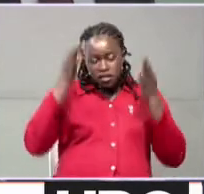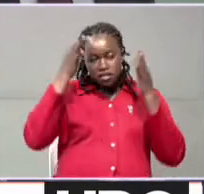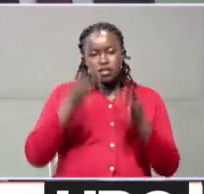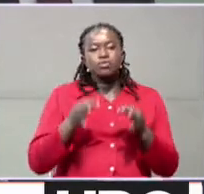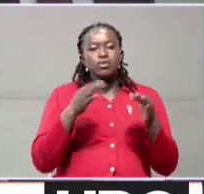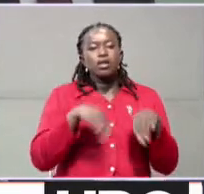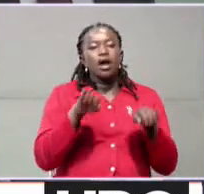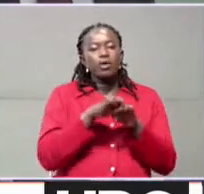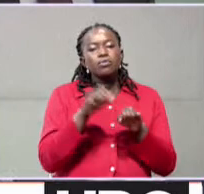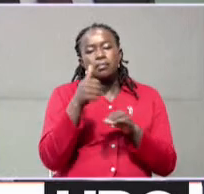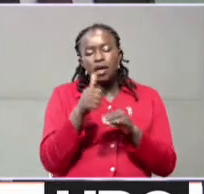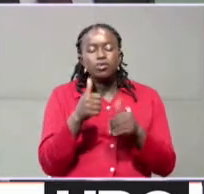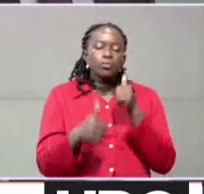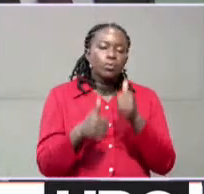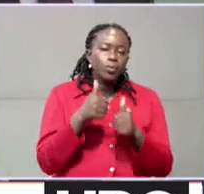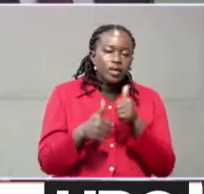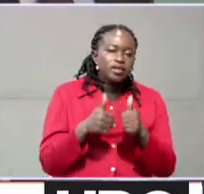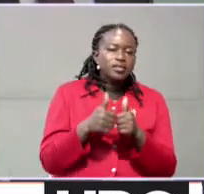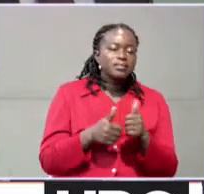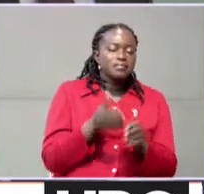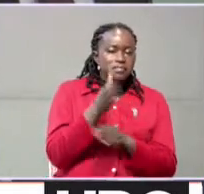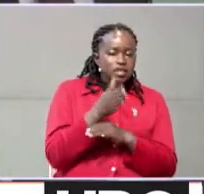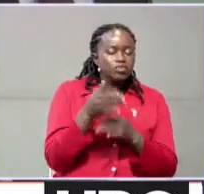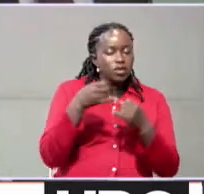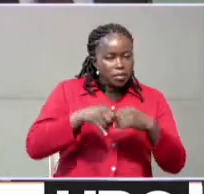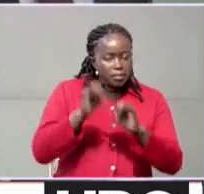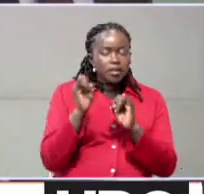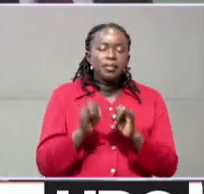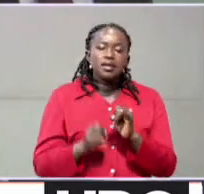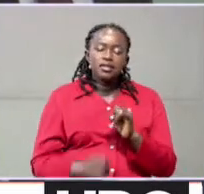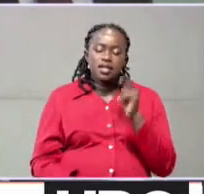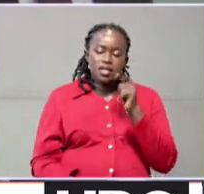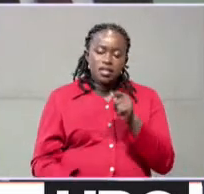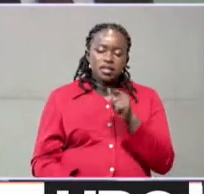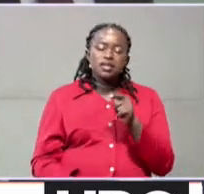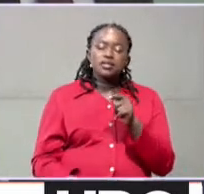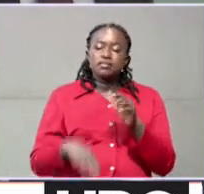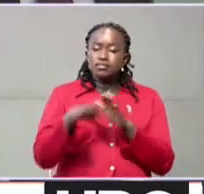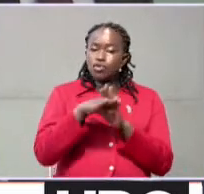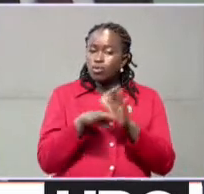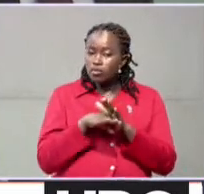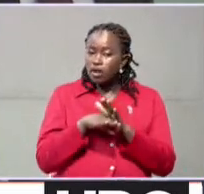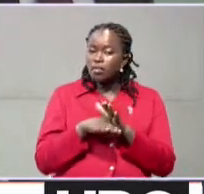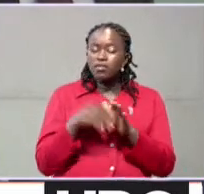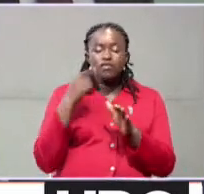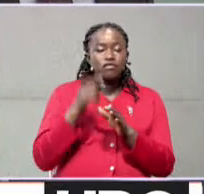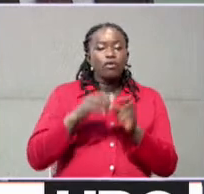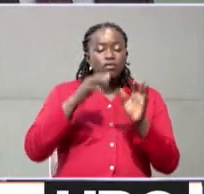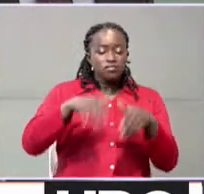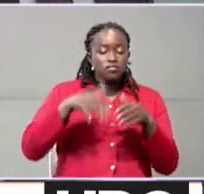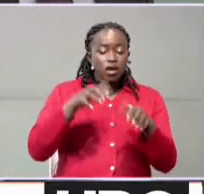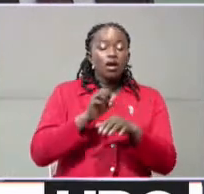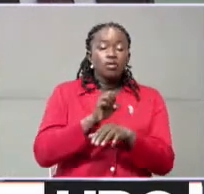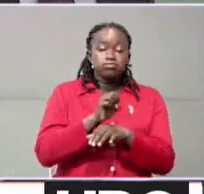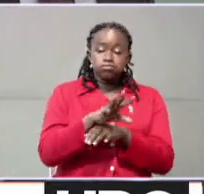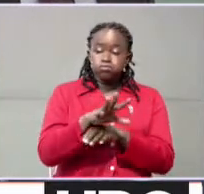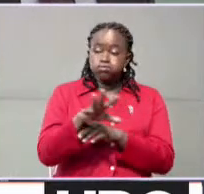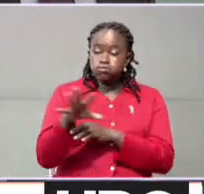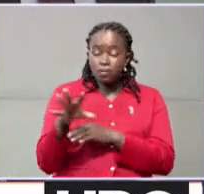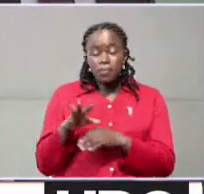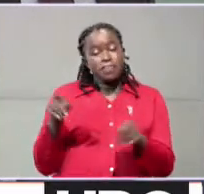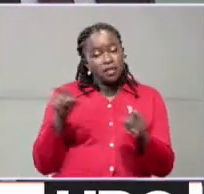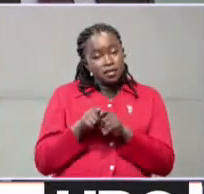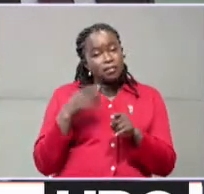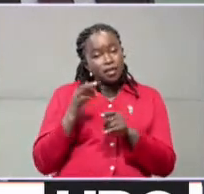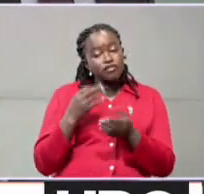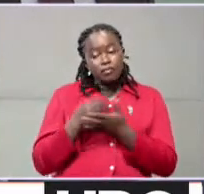which ministry should implement this irrigation master plan now even when the funds have been appropriated